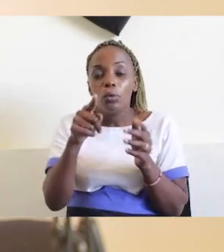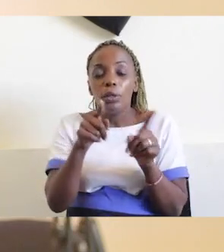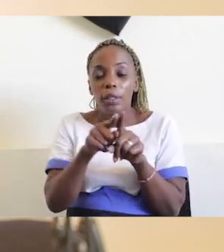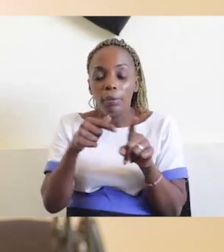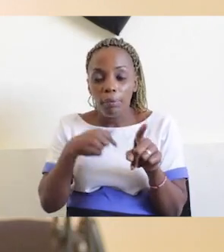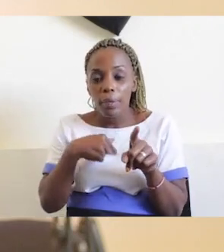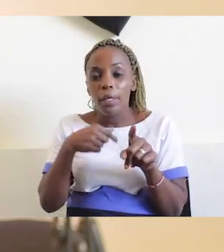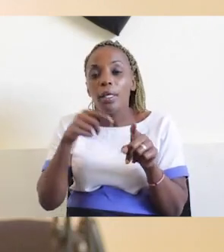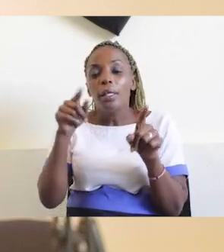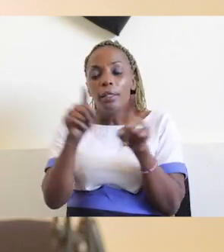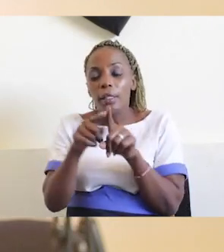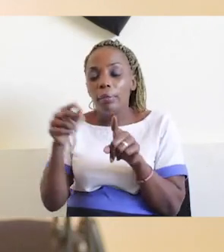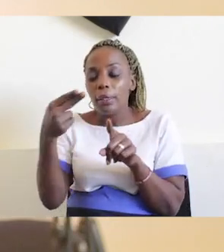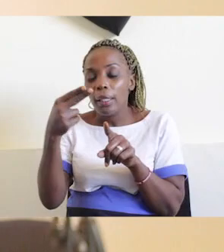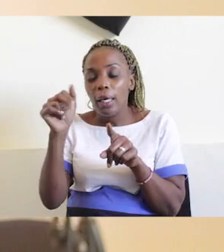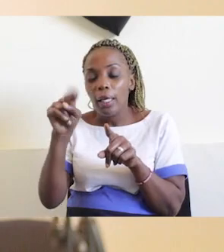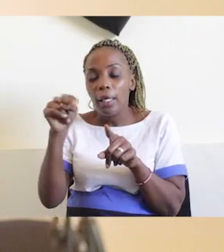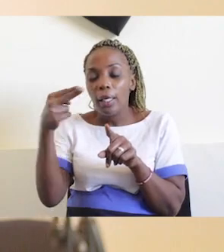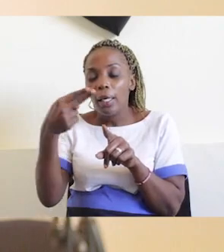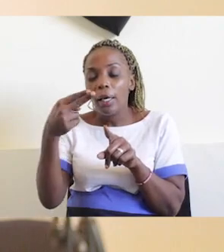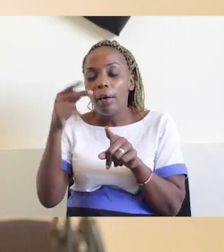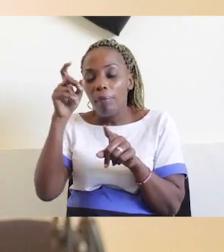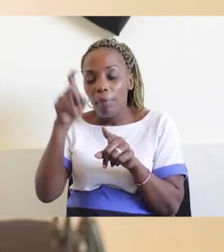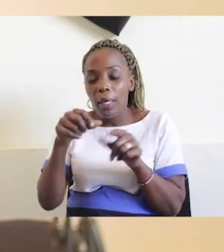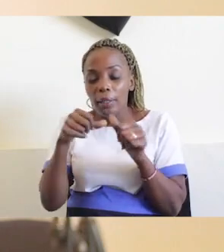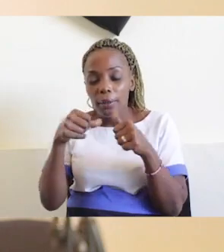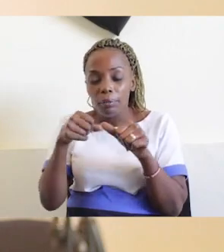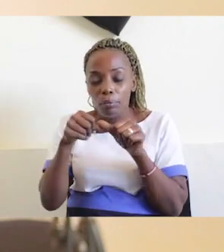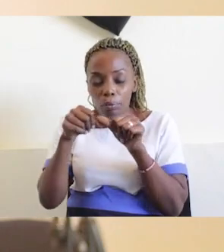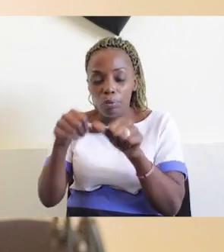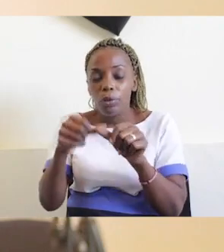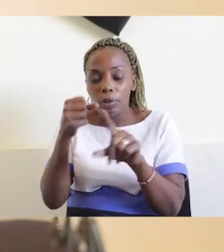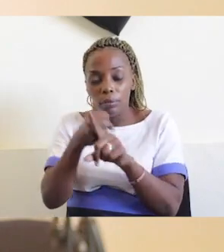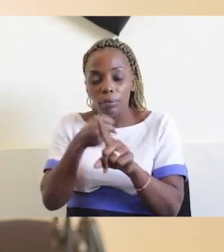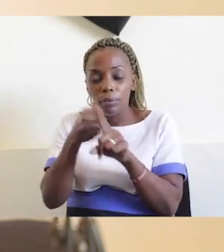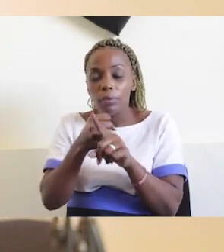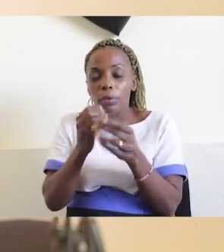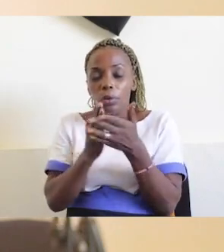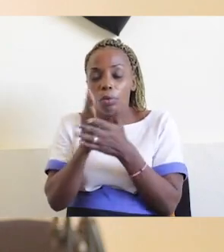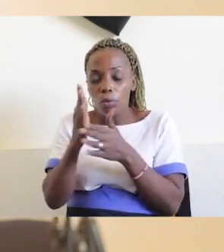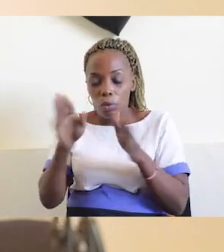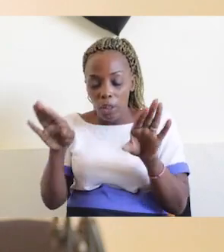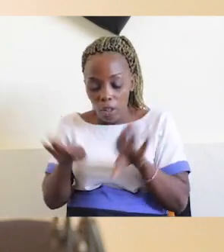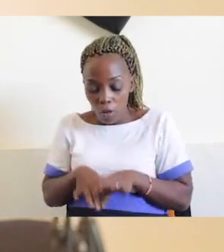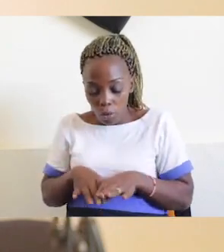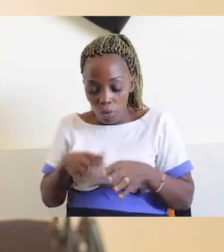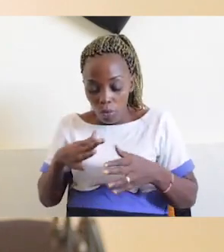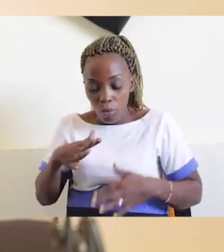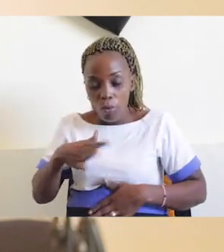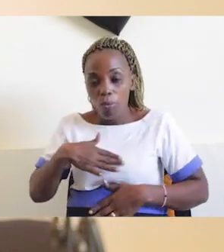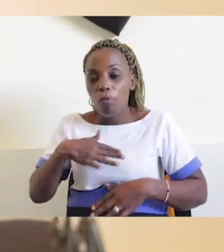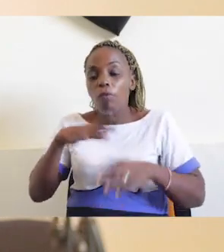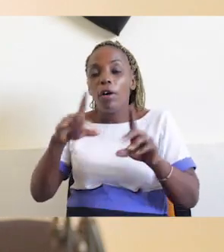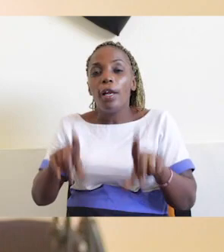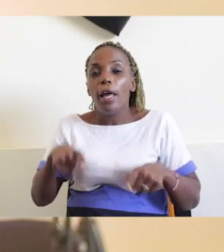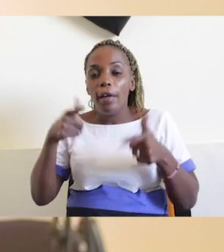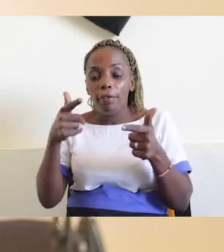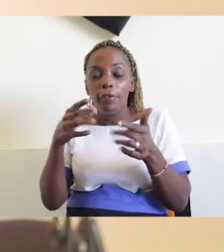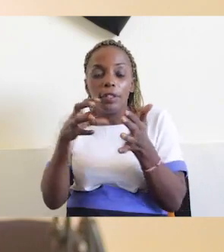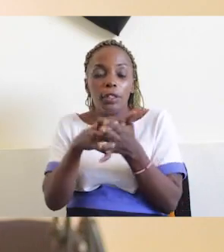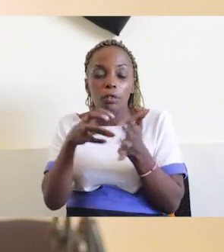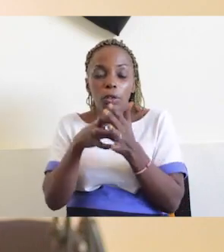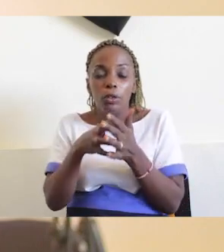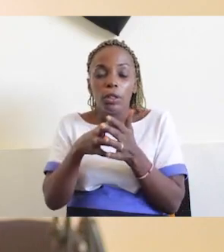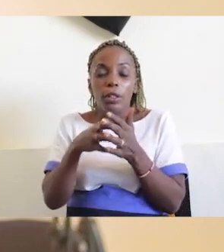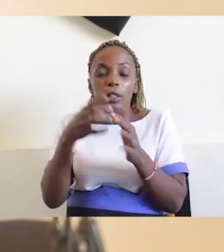also, just like Hannah, we need to push through the closed wombs of our lives and situations,